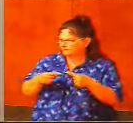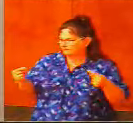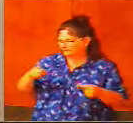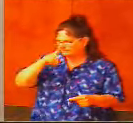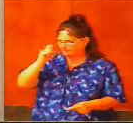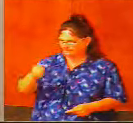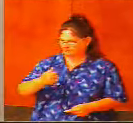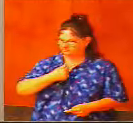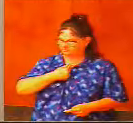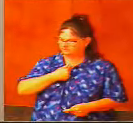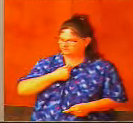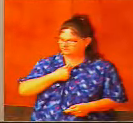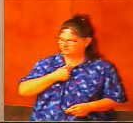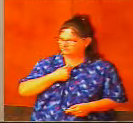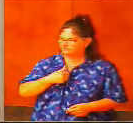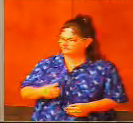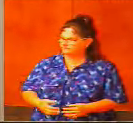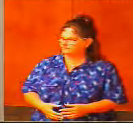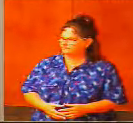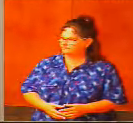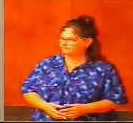me.